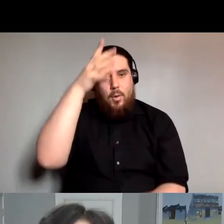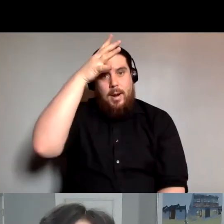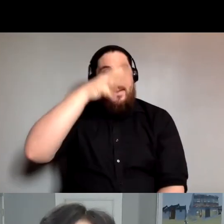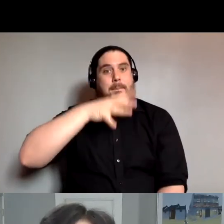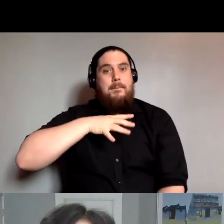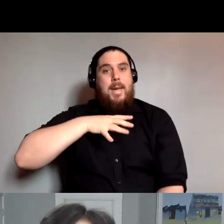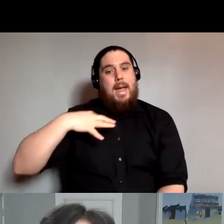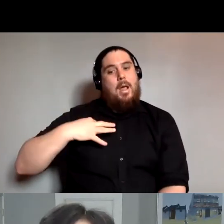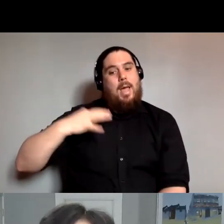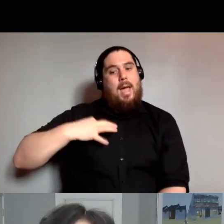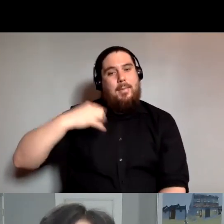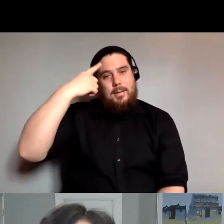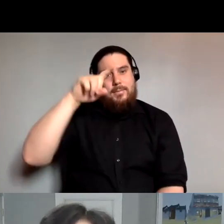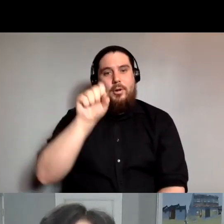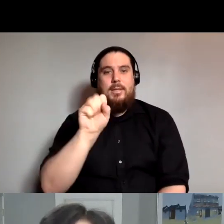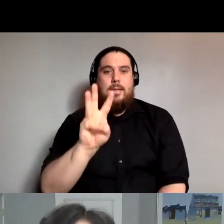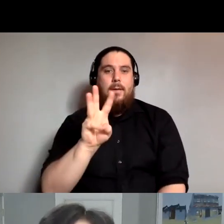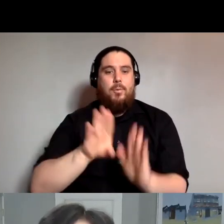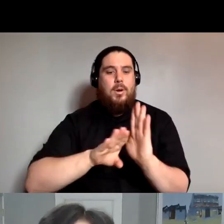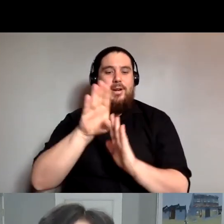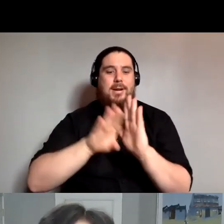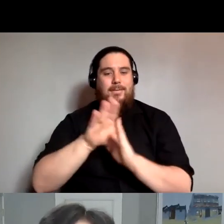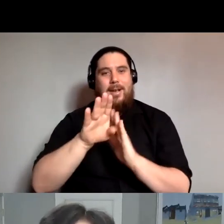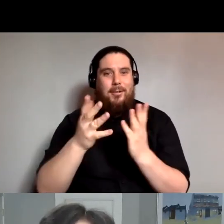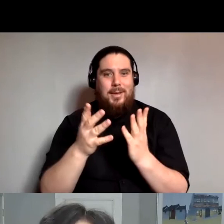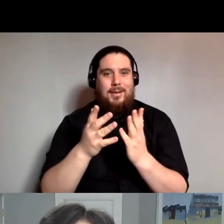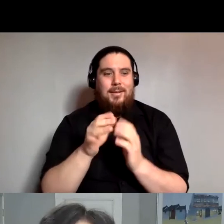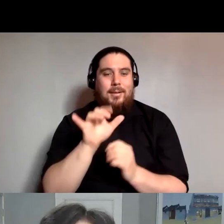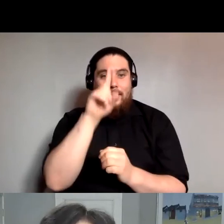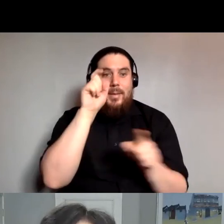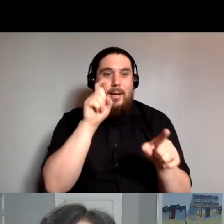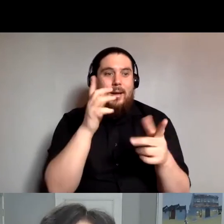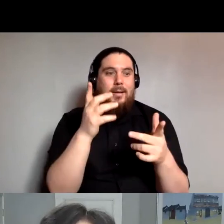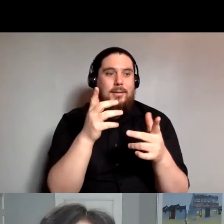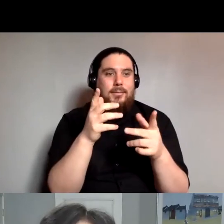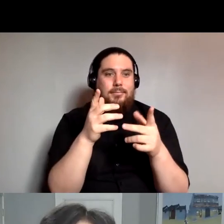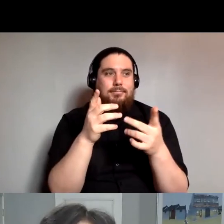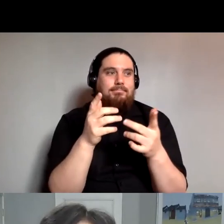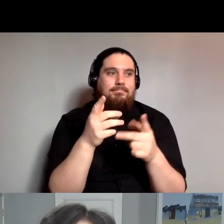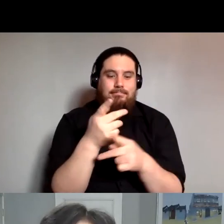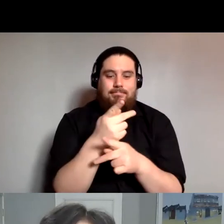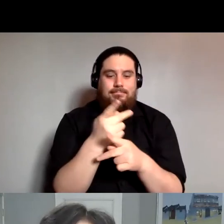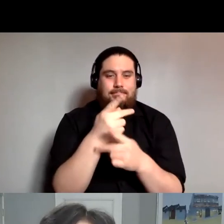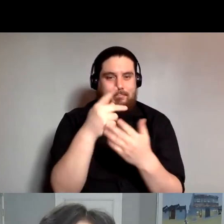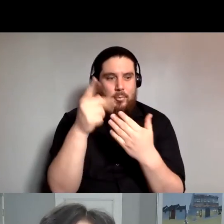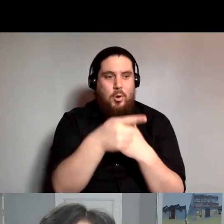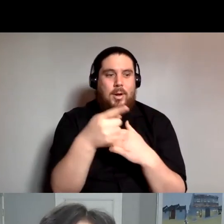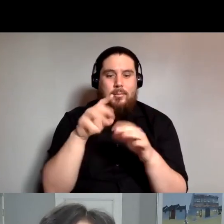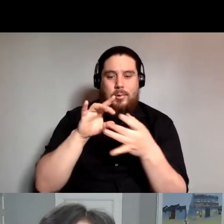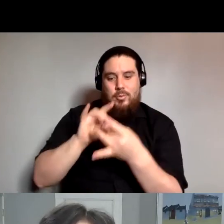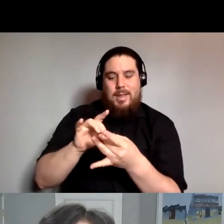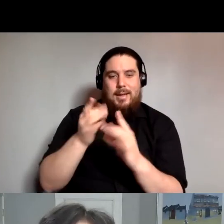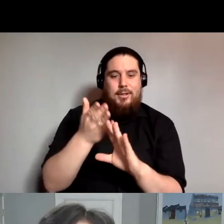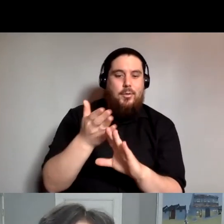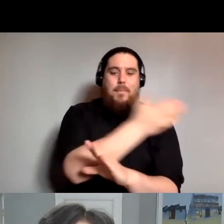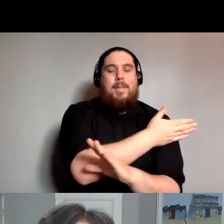software development positions. Because the algorithm was based on data from past success stories, the majority of